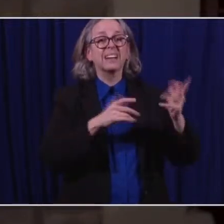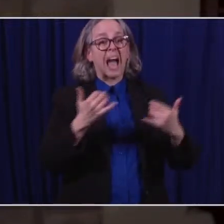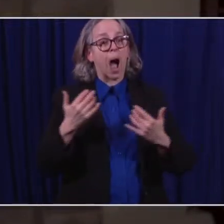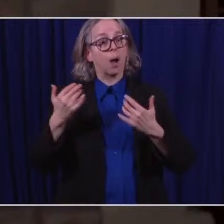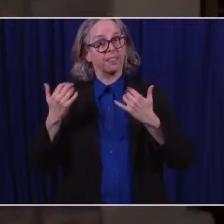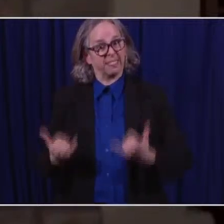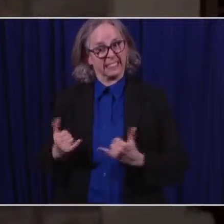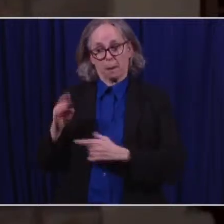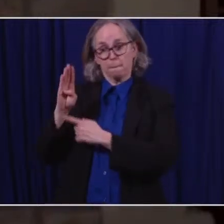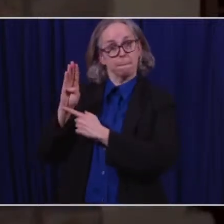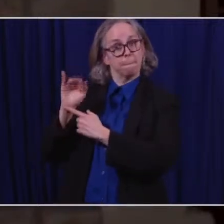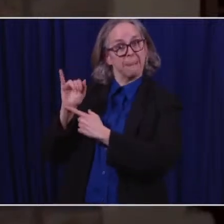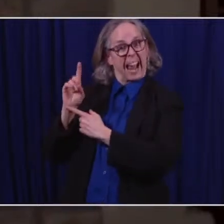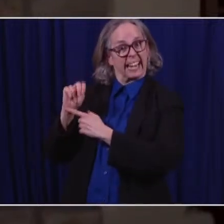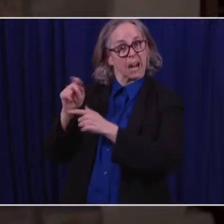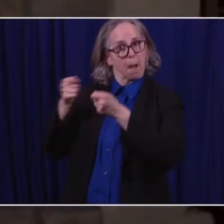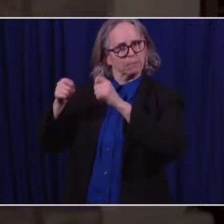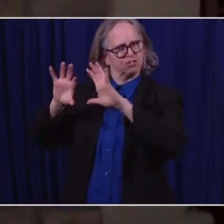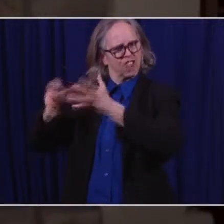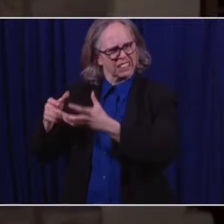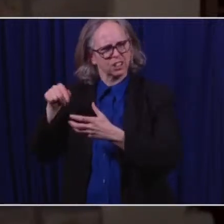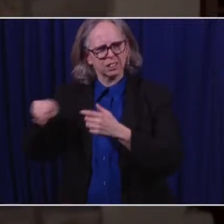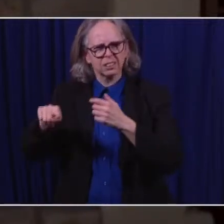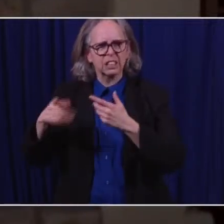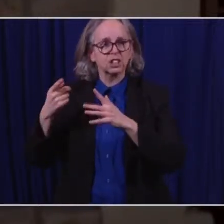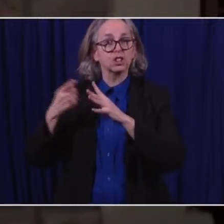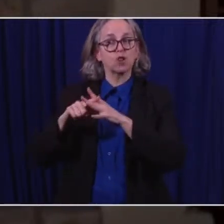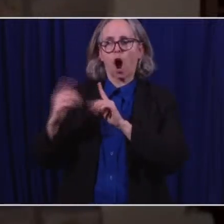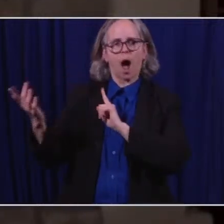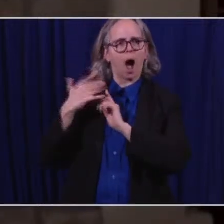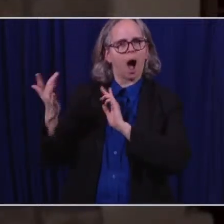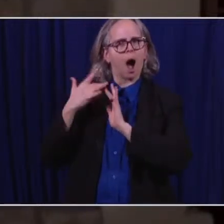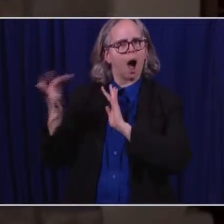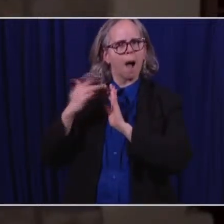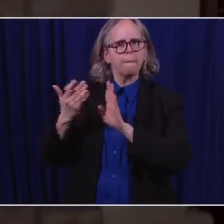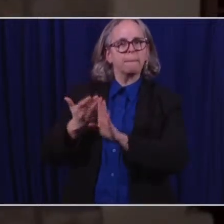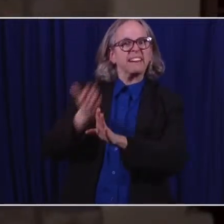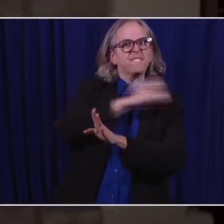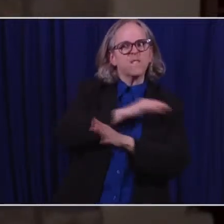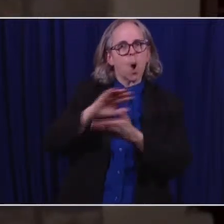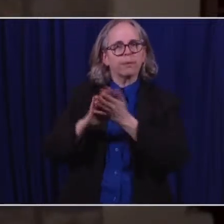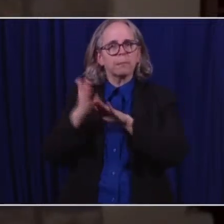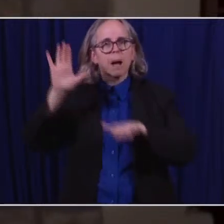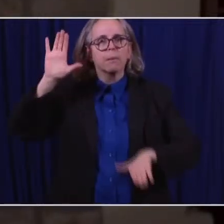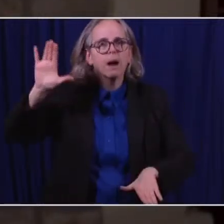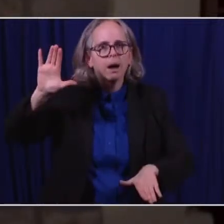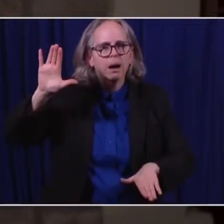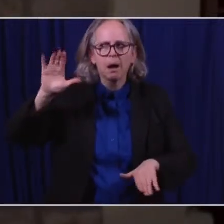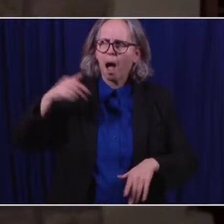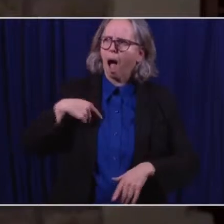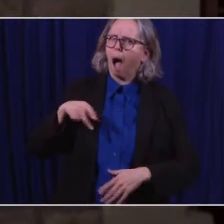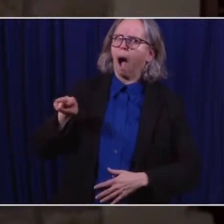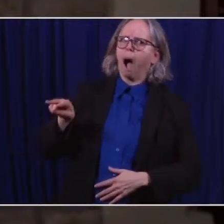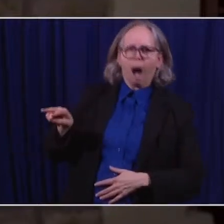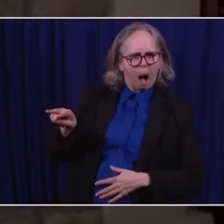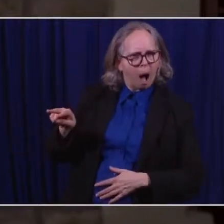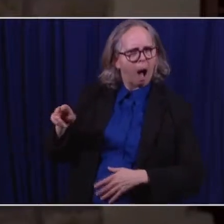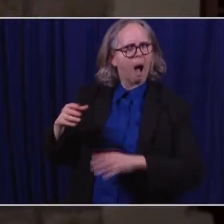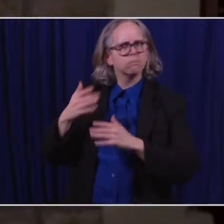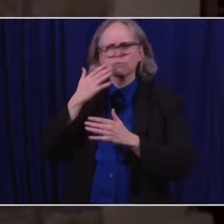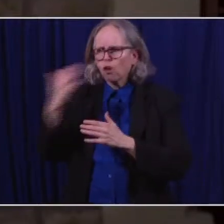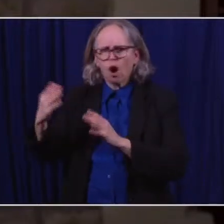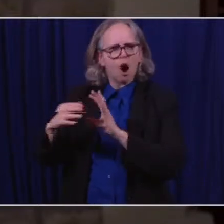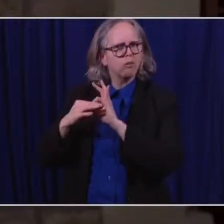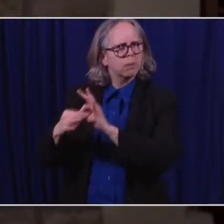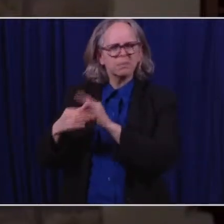out to us before they took office. So we established that relationship, and it's been a very good relationship as well.